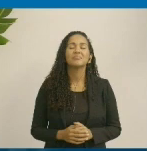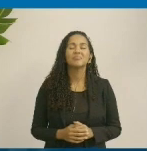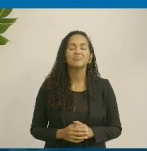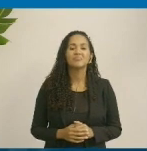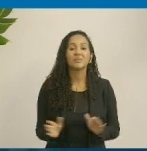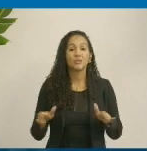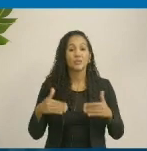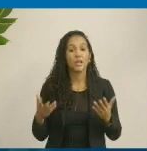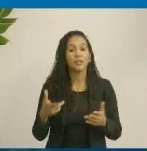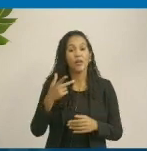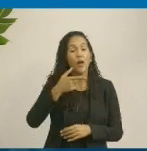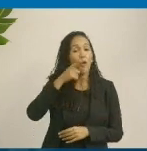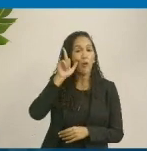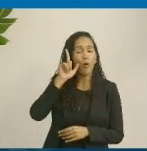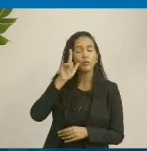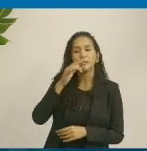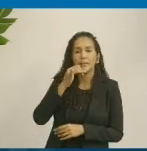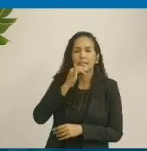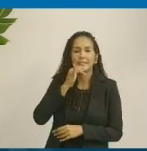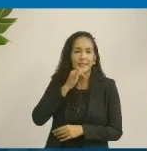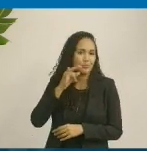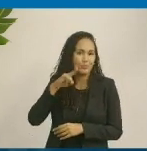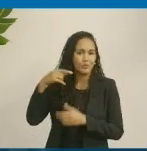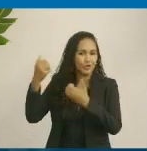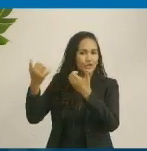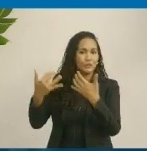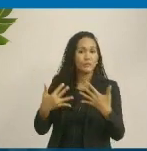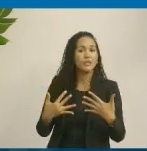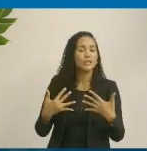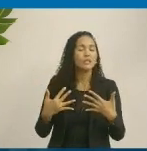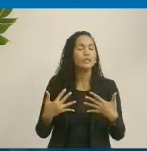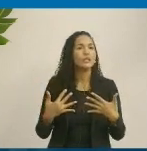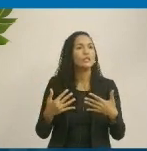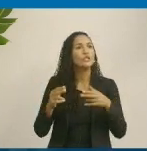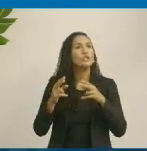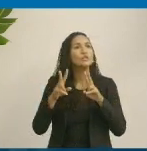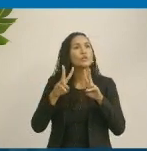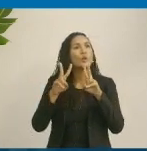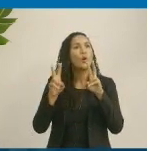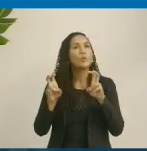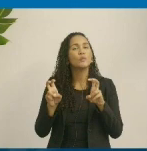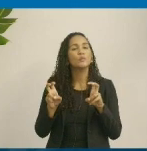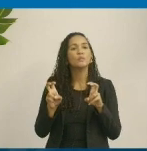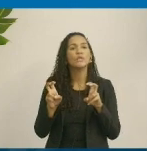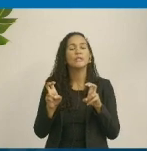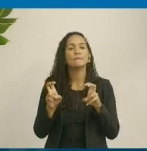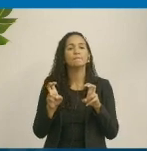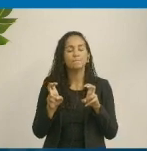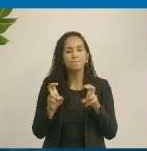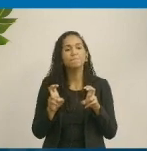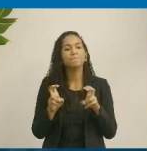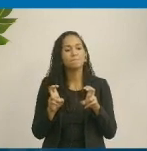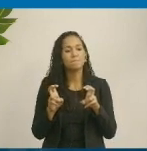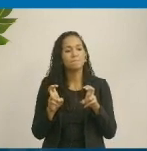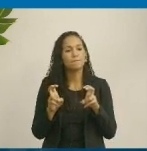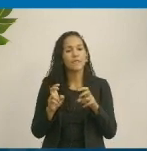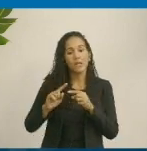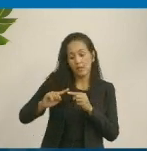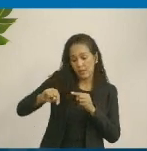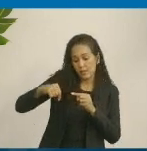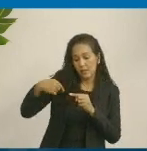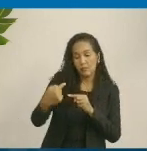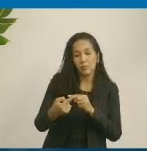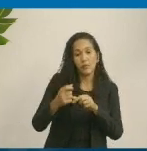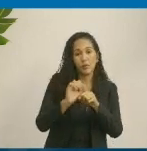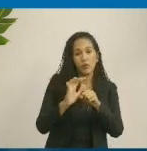yesterday about the time before COVID and the time post-COVID. If you look at the topics on the screen